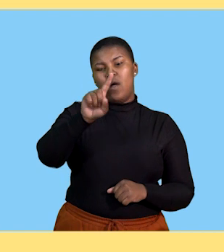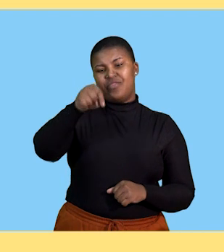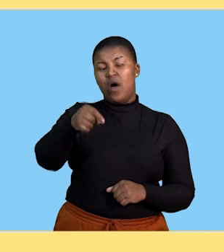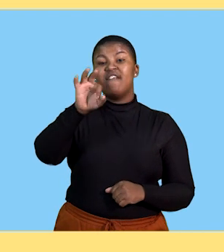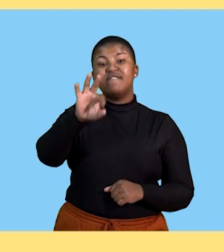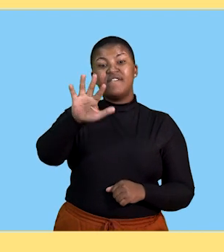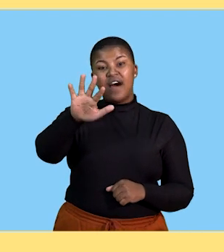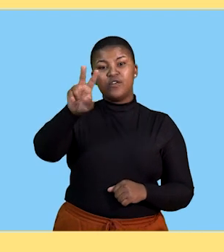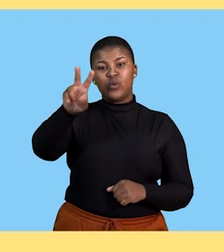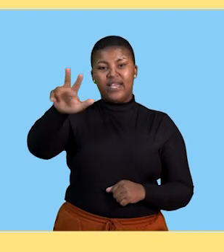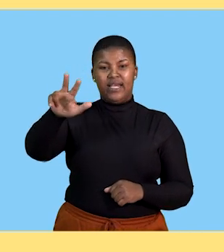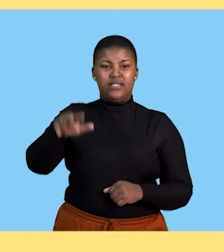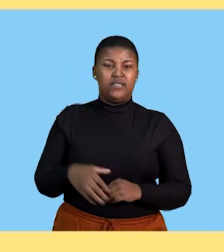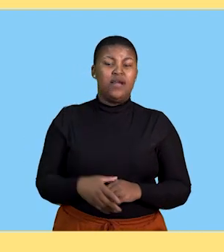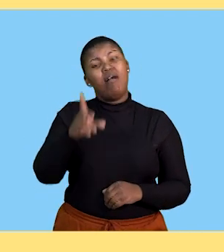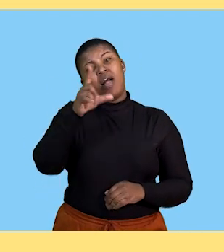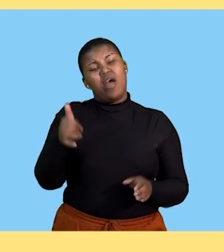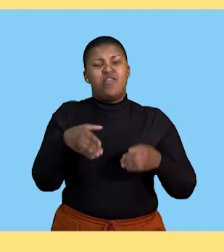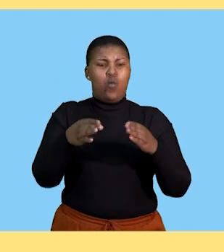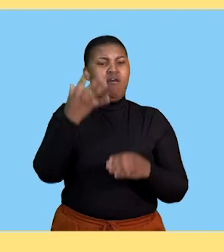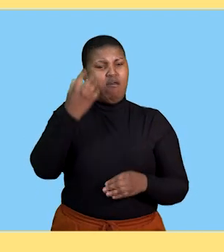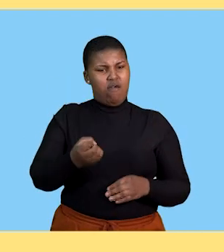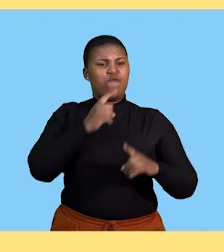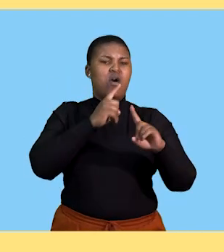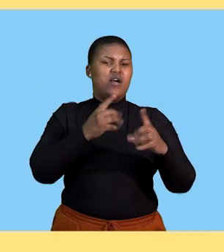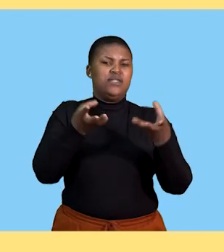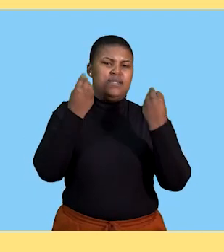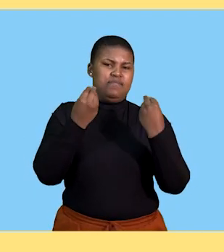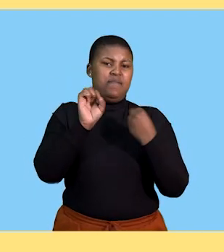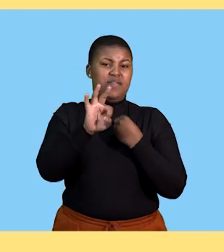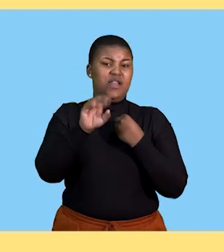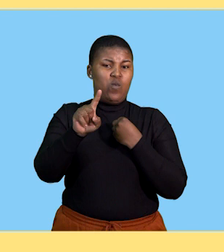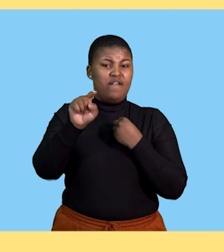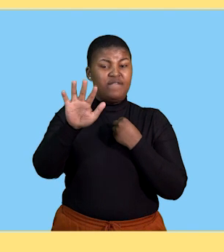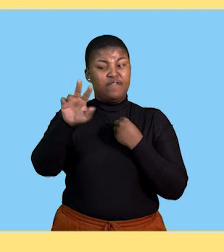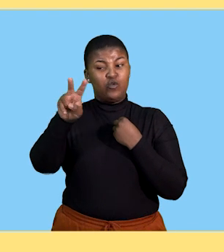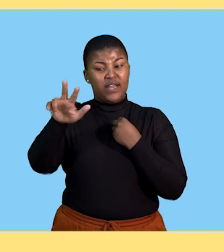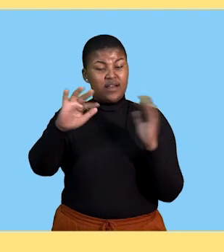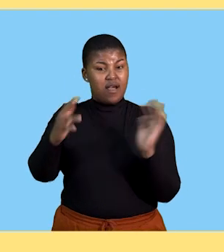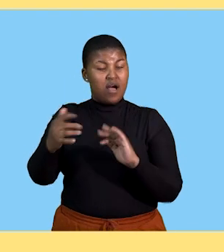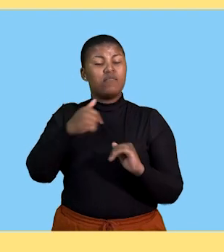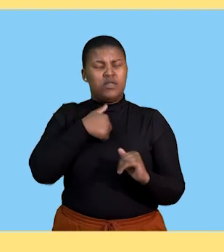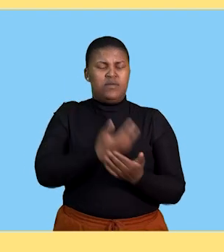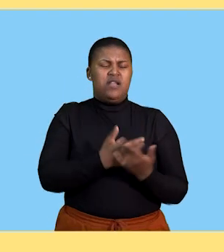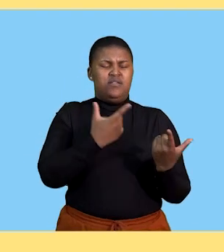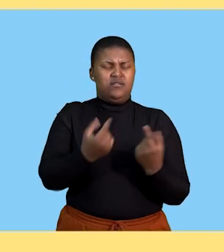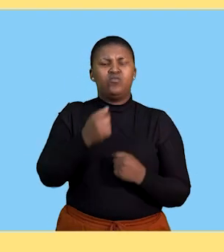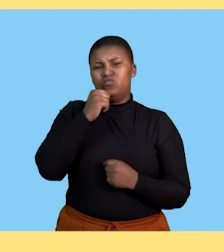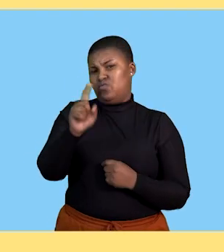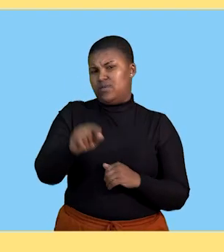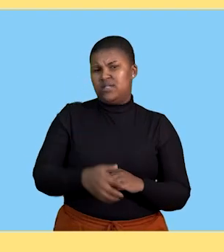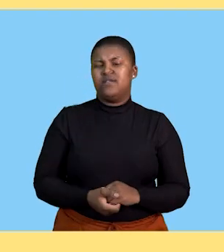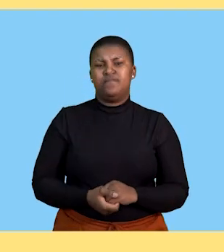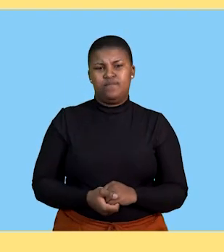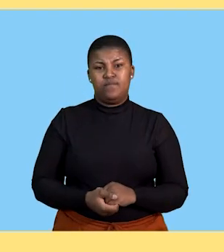31,528. There is another way that I could have got this 31,528. I could have